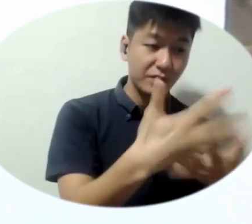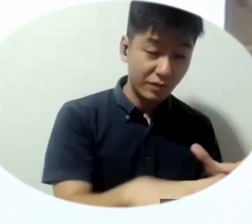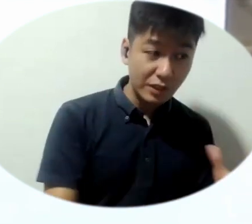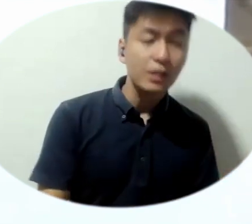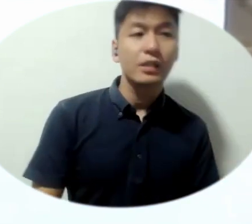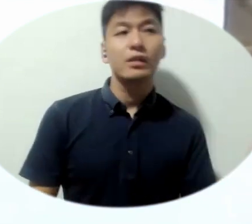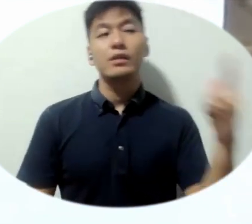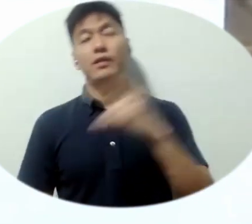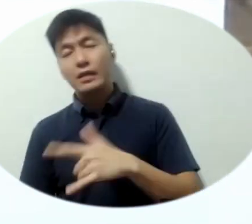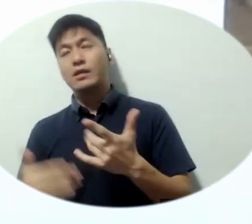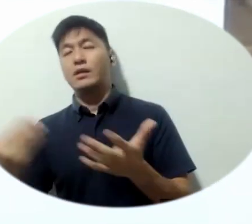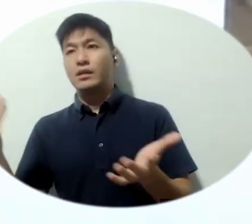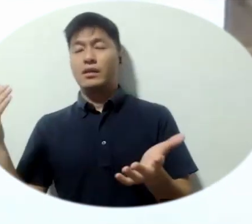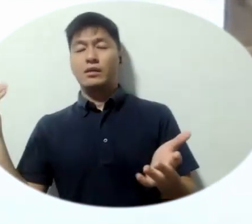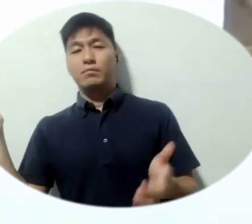situation.